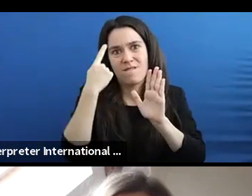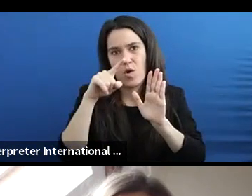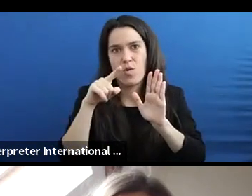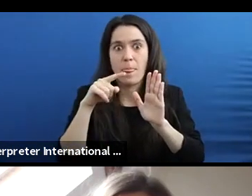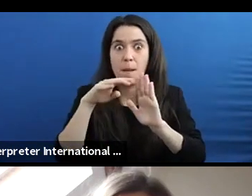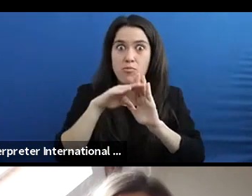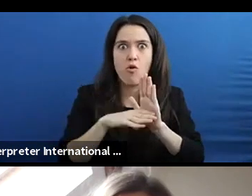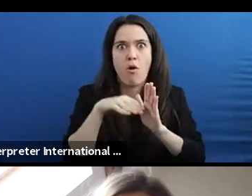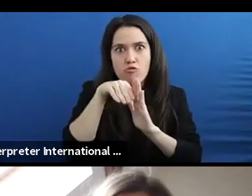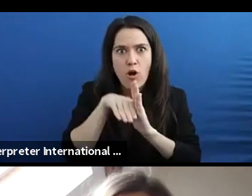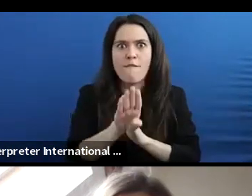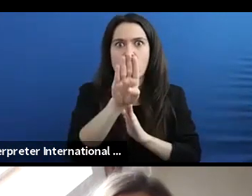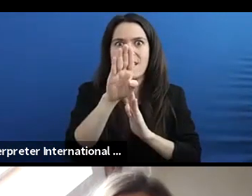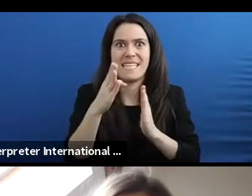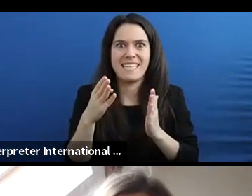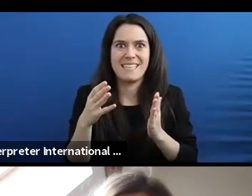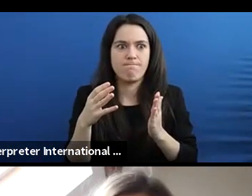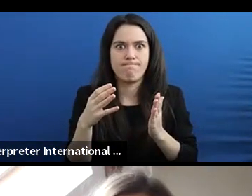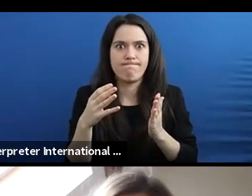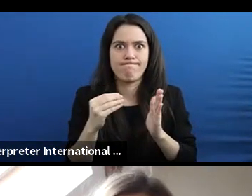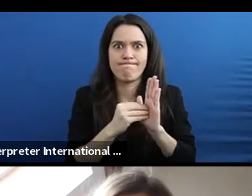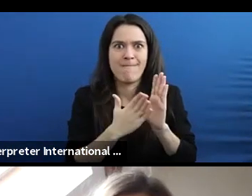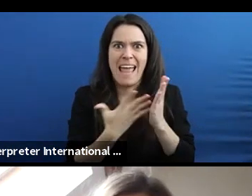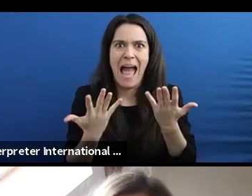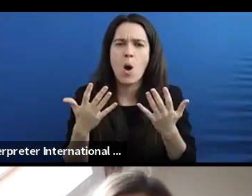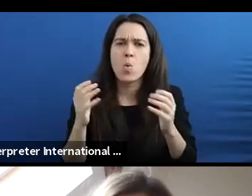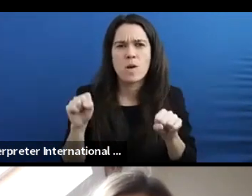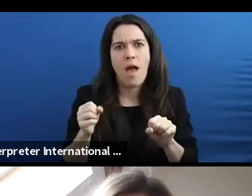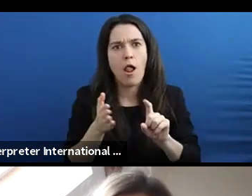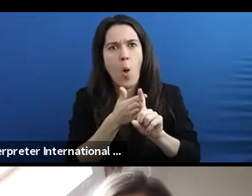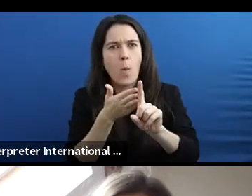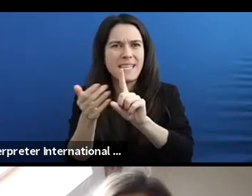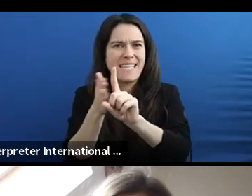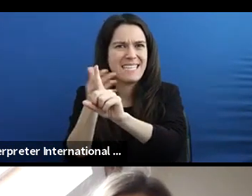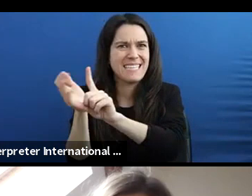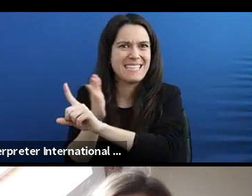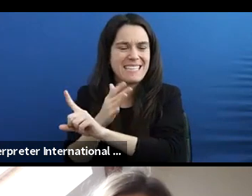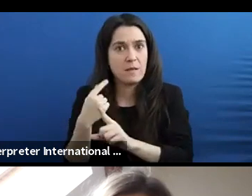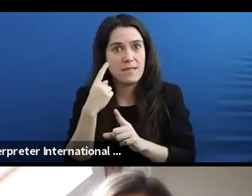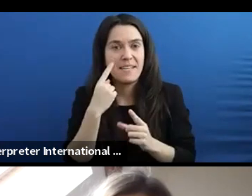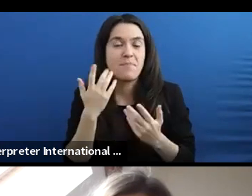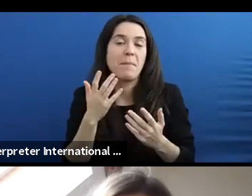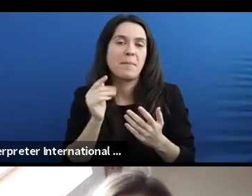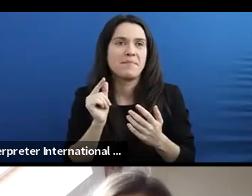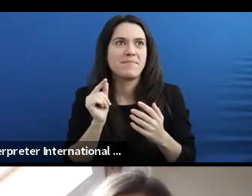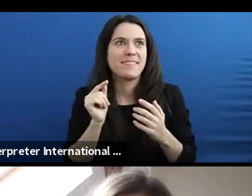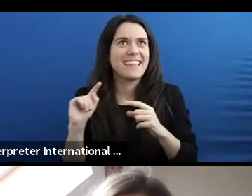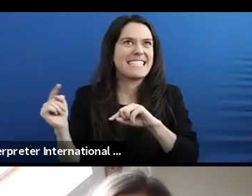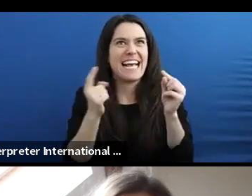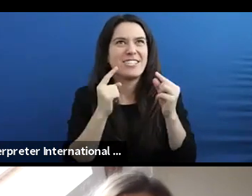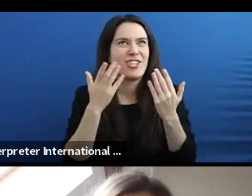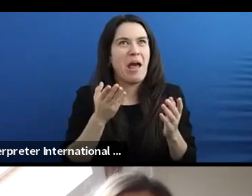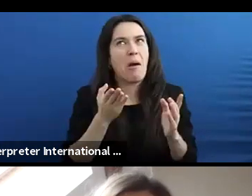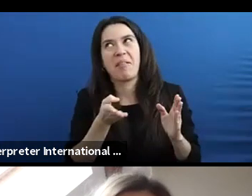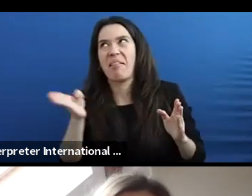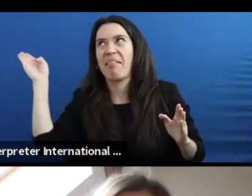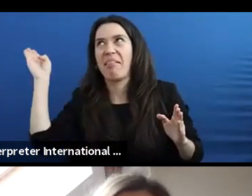to include culture in their recovery plans? It's a bit aside of what we are discussing now, but nevertheless, the green